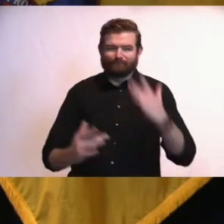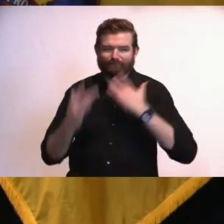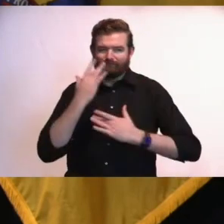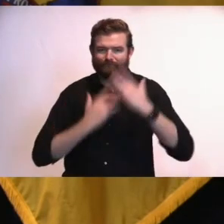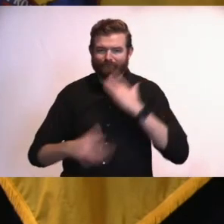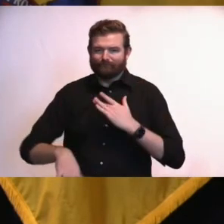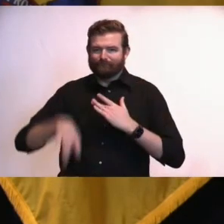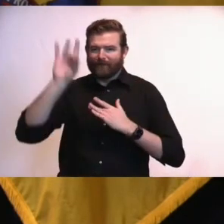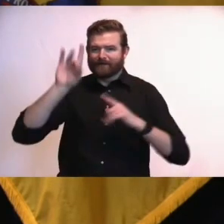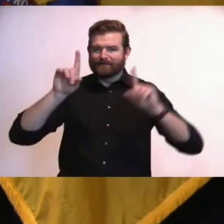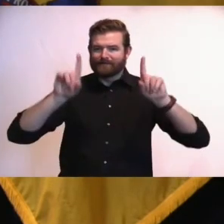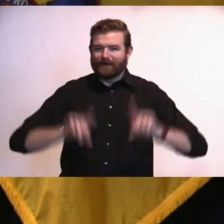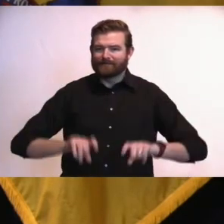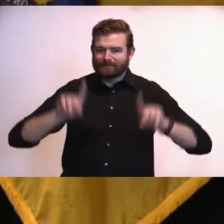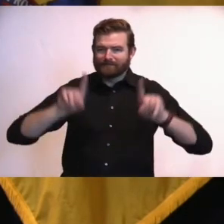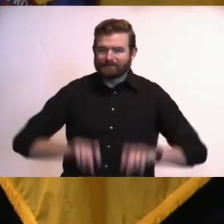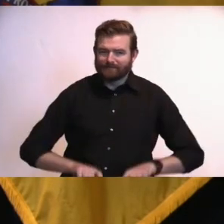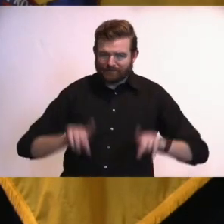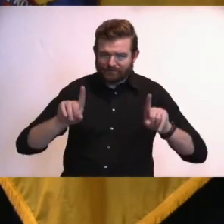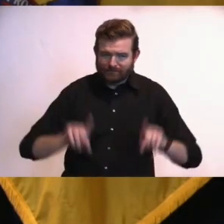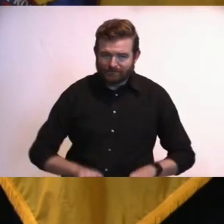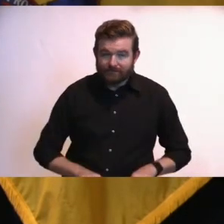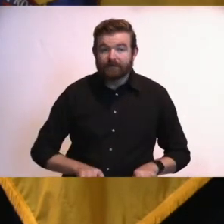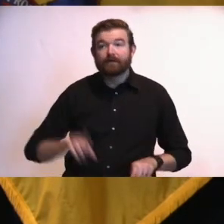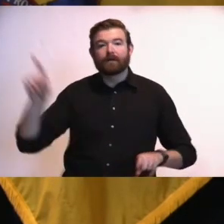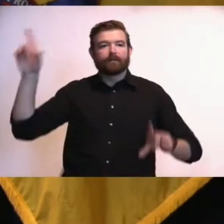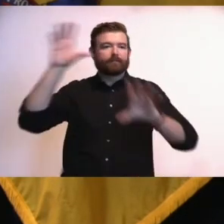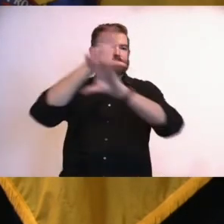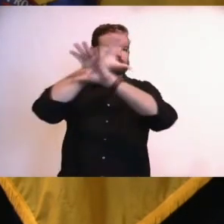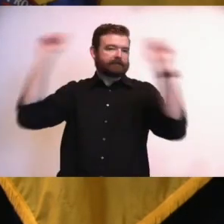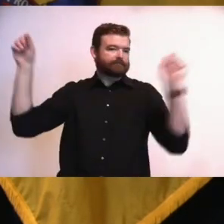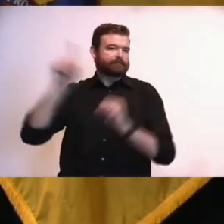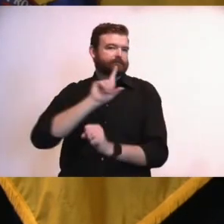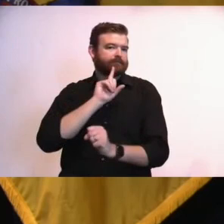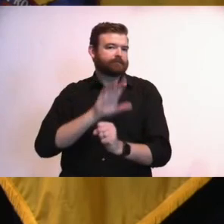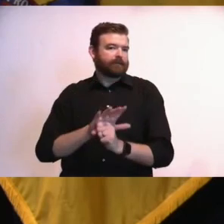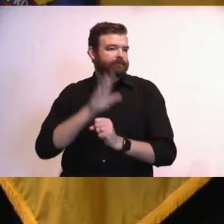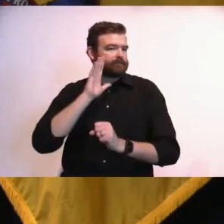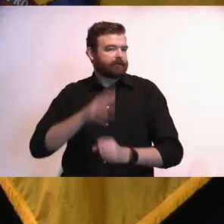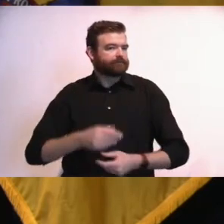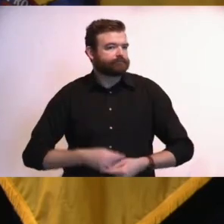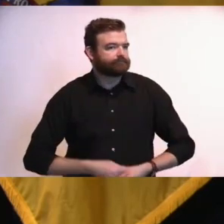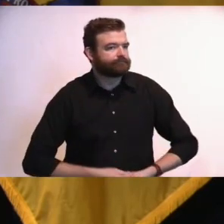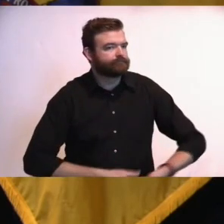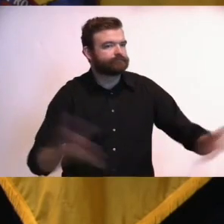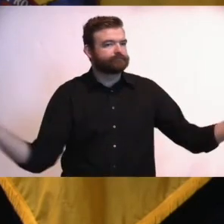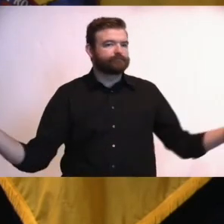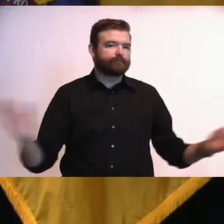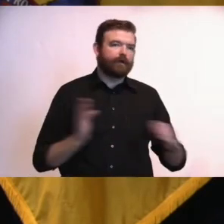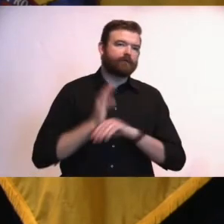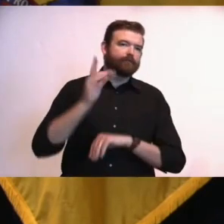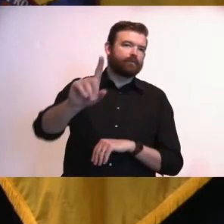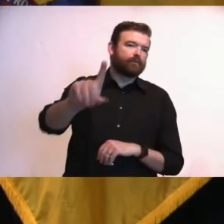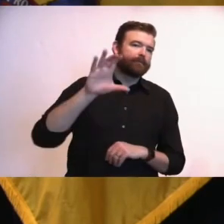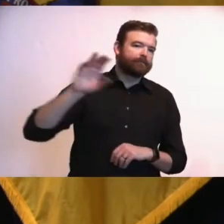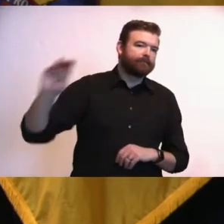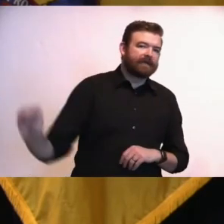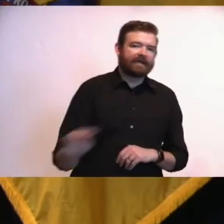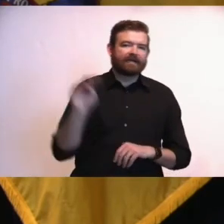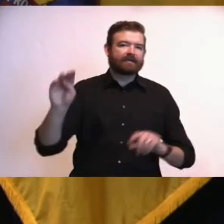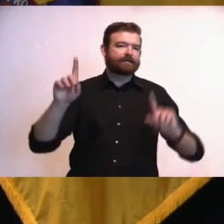Biden administration has committed to getting hundreds of millions on the street this month. But those are the two constraints as opposed